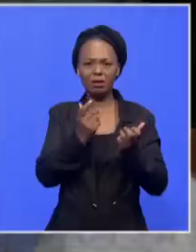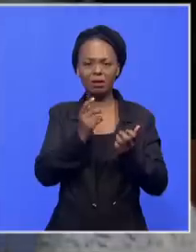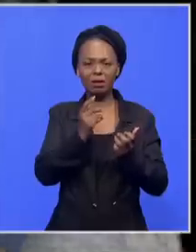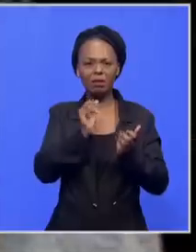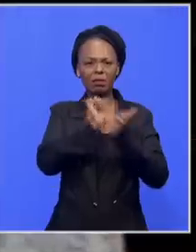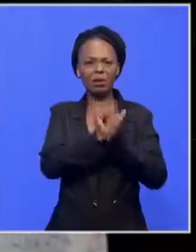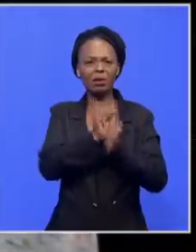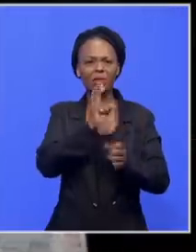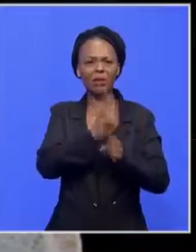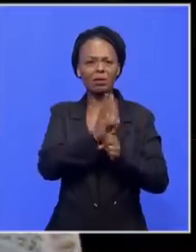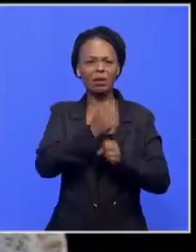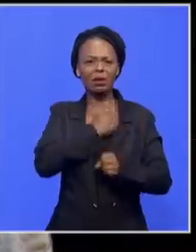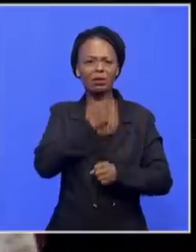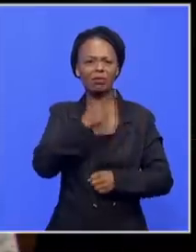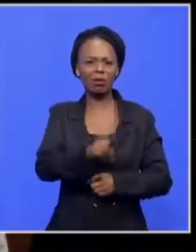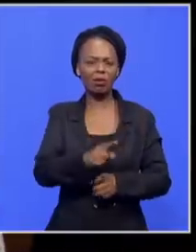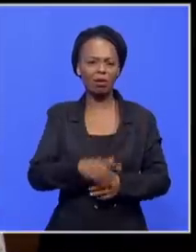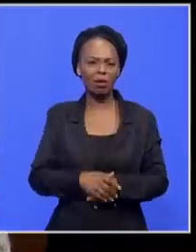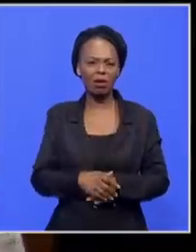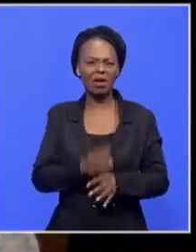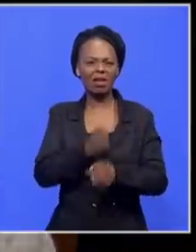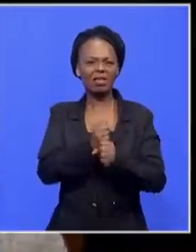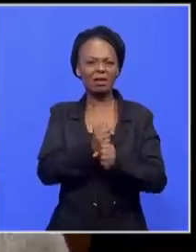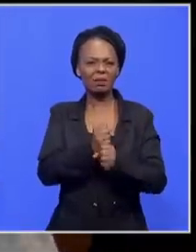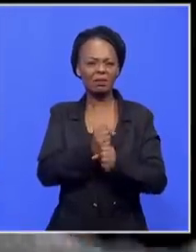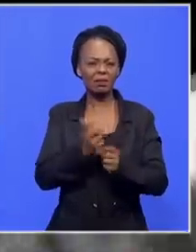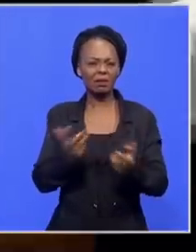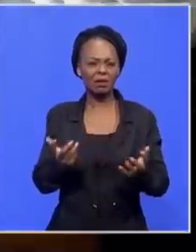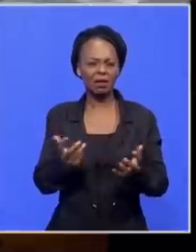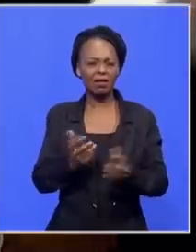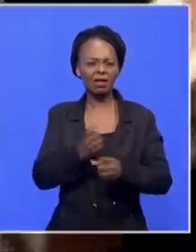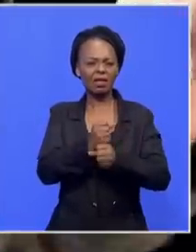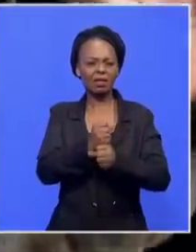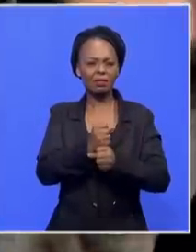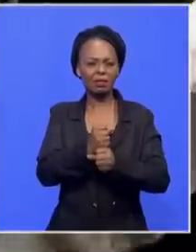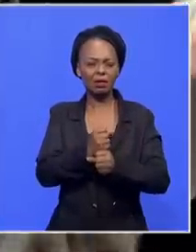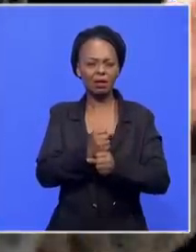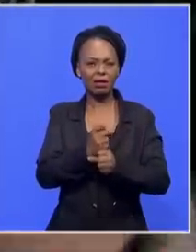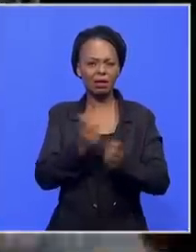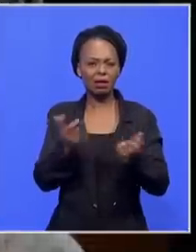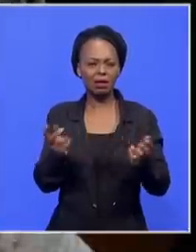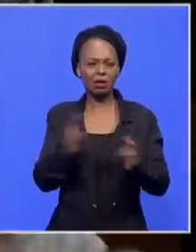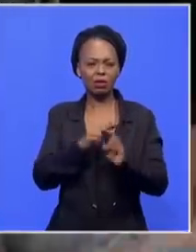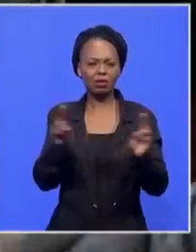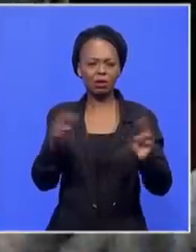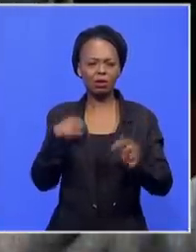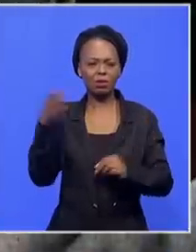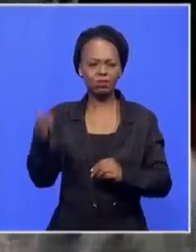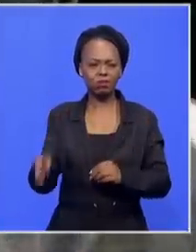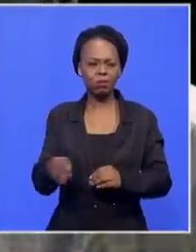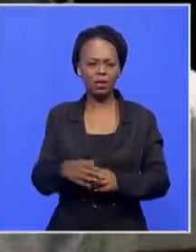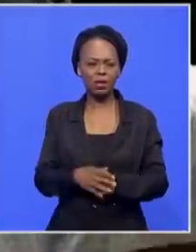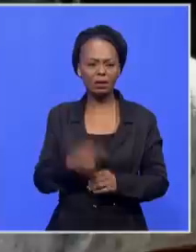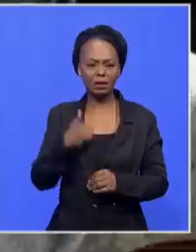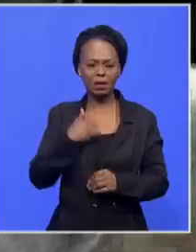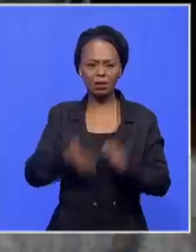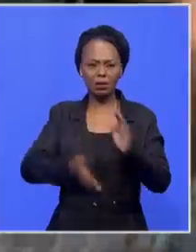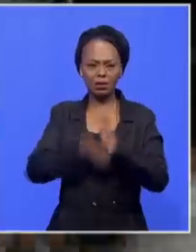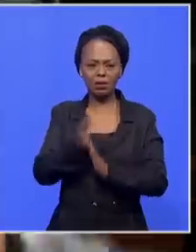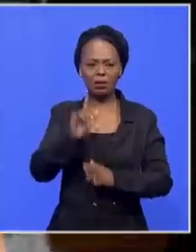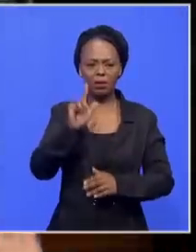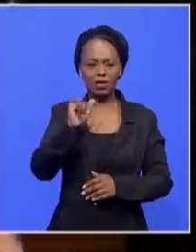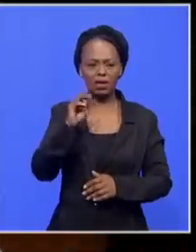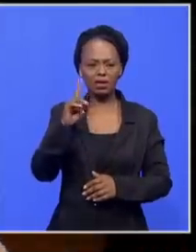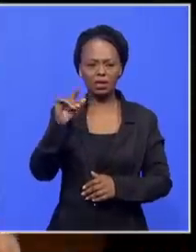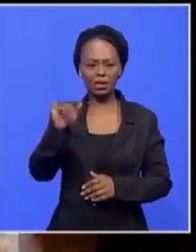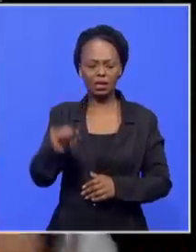know. So they're gonna keep her, just so she must not be able to be here. Me, I have to go to Lindela because I have my brothers. I don't